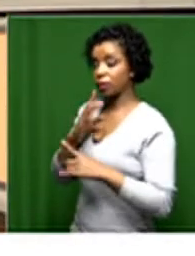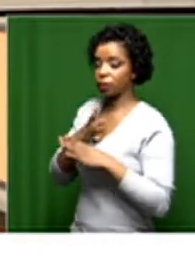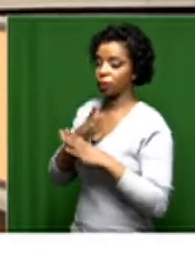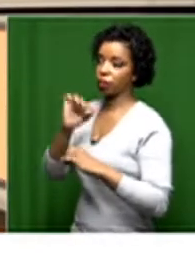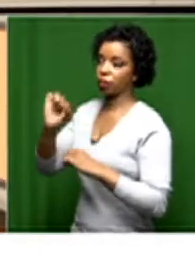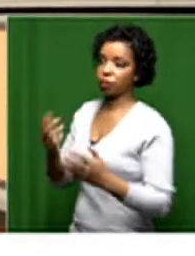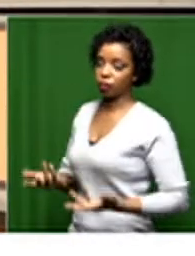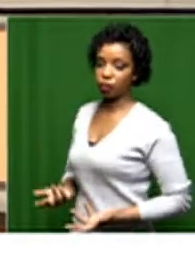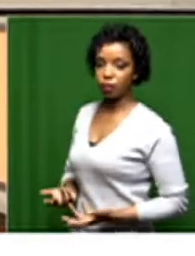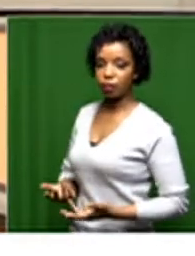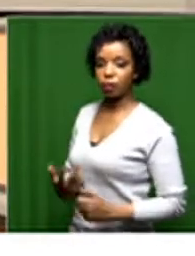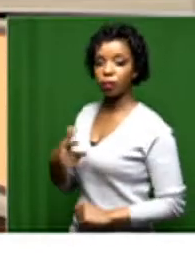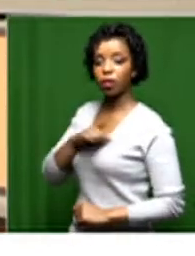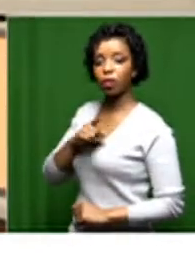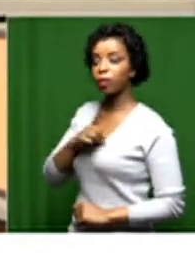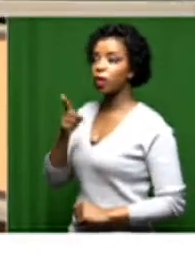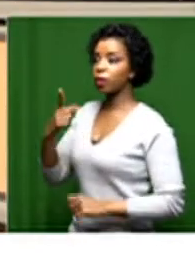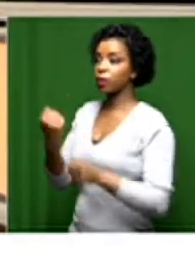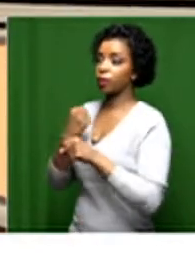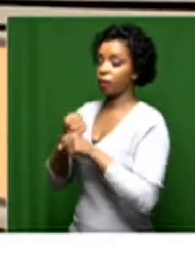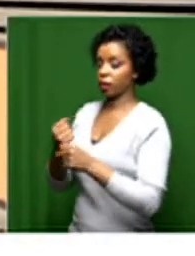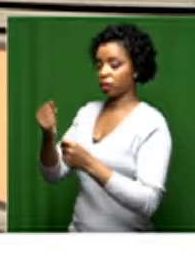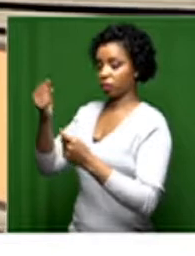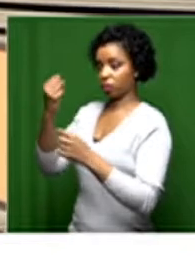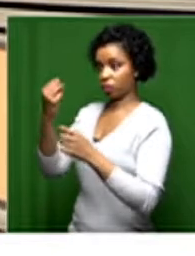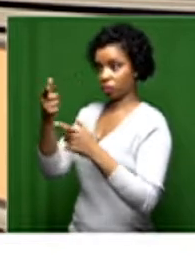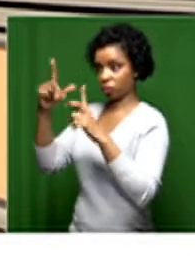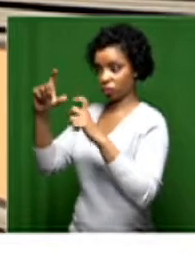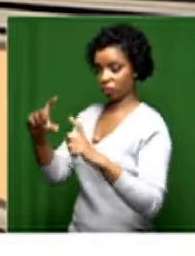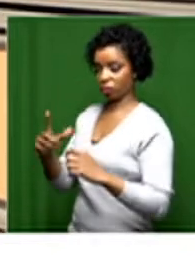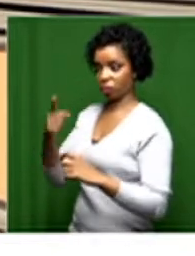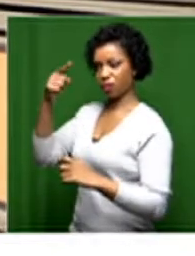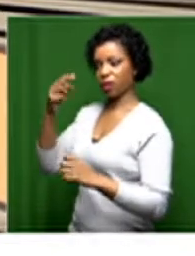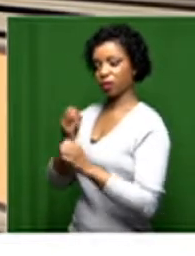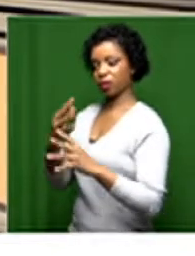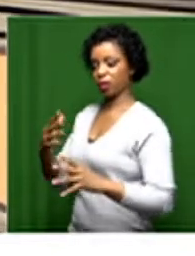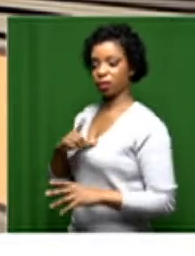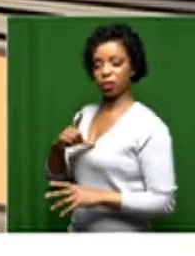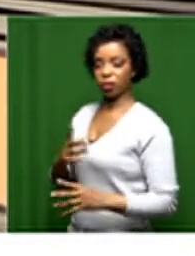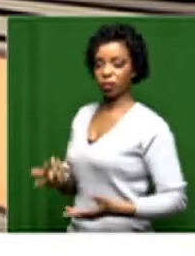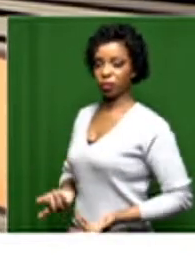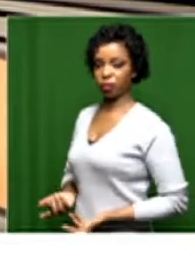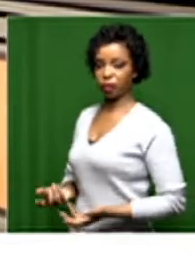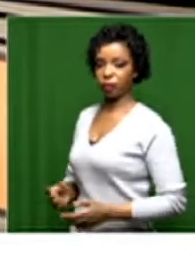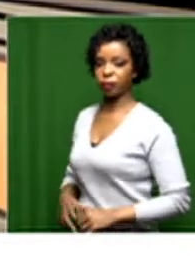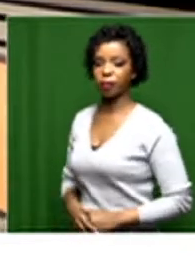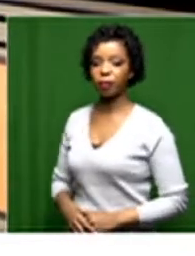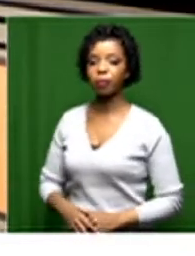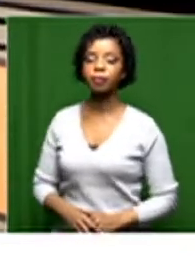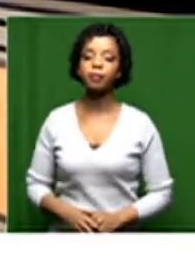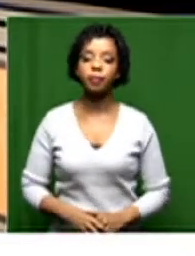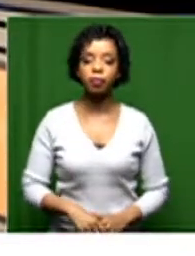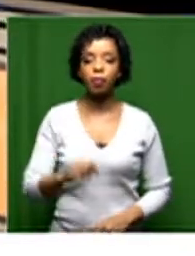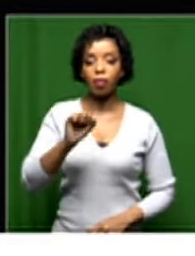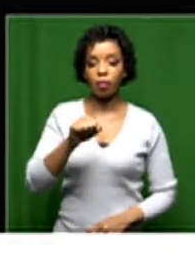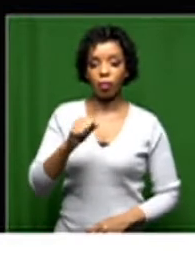I mean, and why you made art in the first place? Yeah, so the work, actually, I've